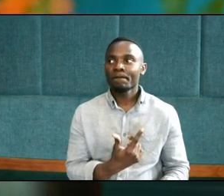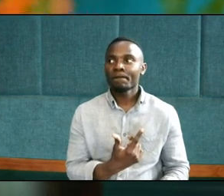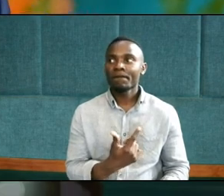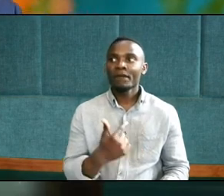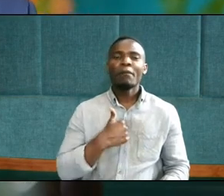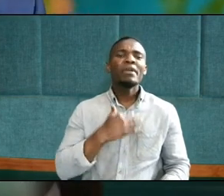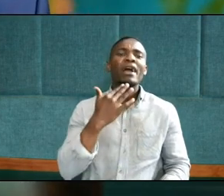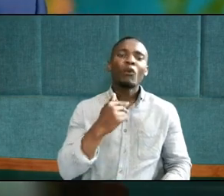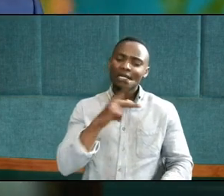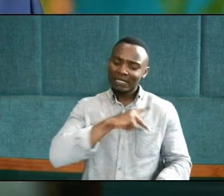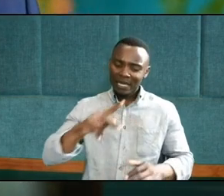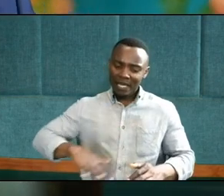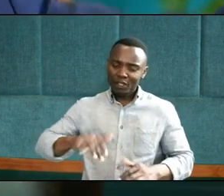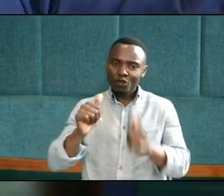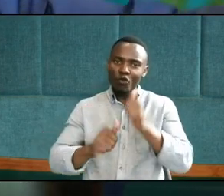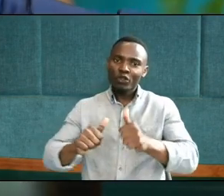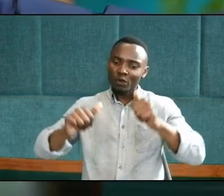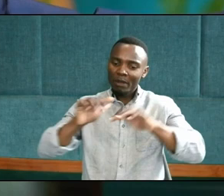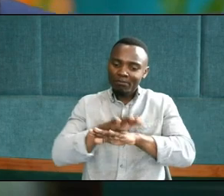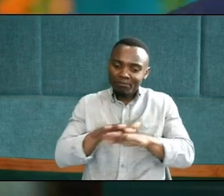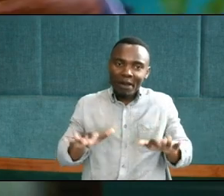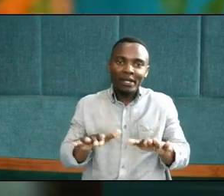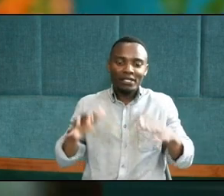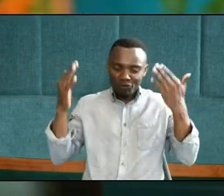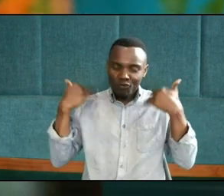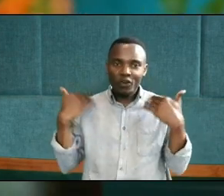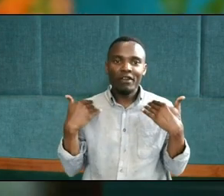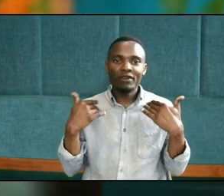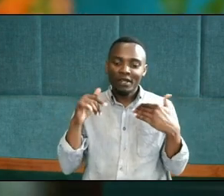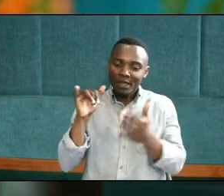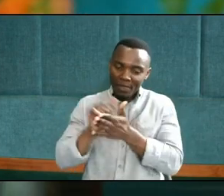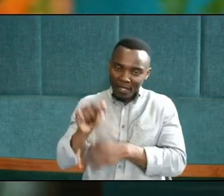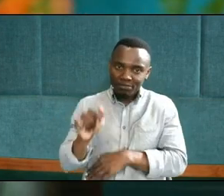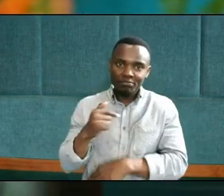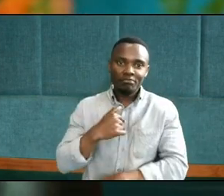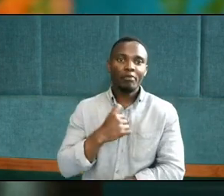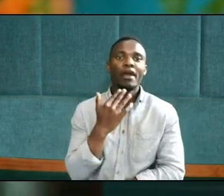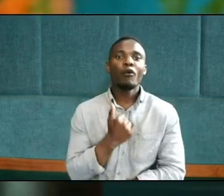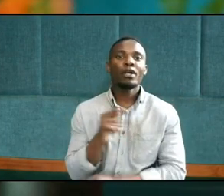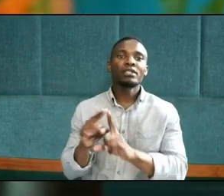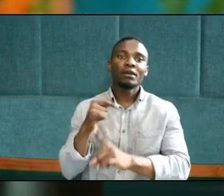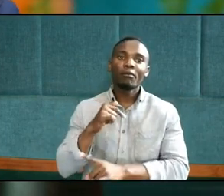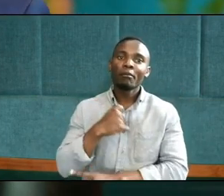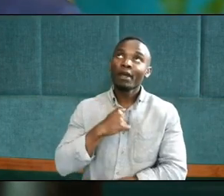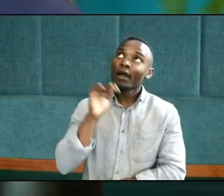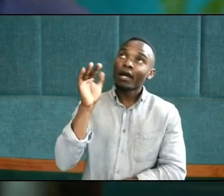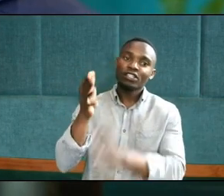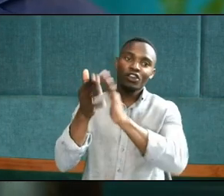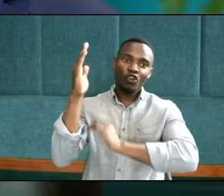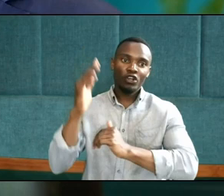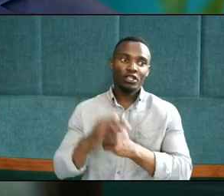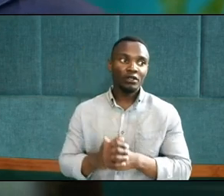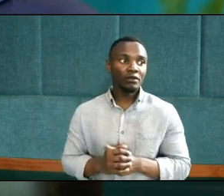I want a kingdom that's going to last eternity. That's the one I want. That's the one I have asked God to give me. The phrase